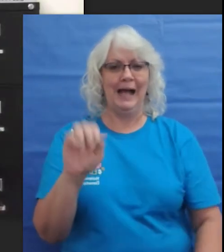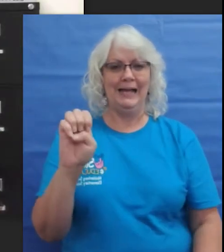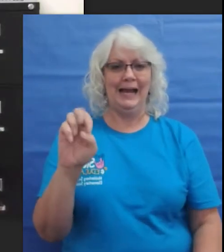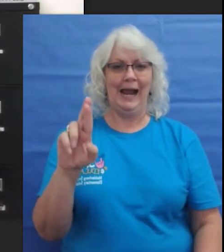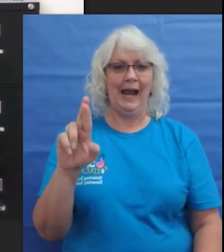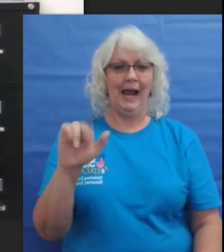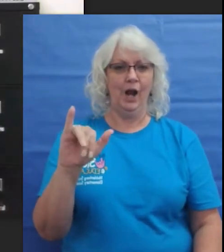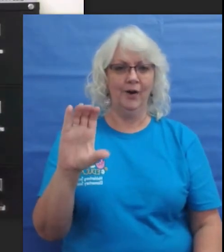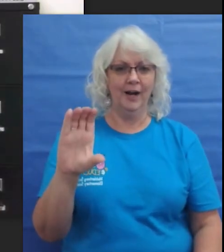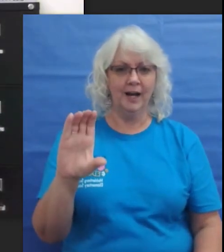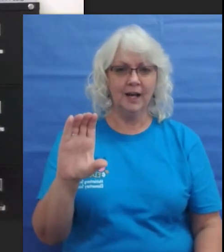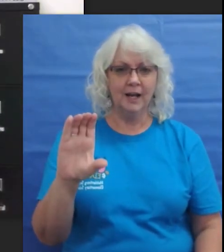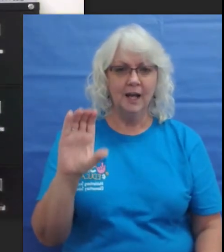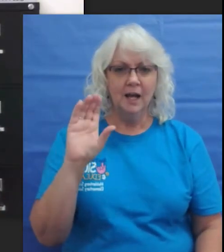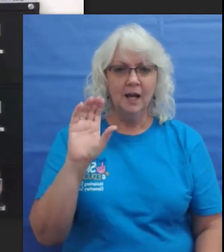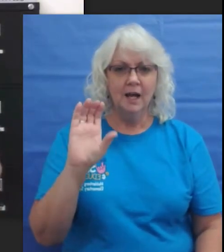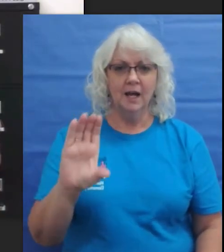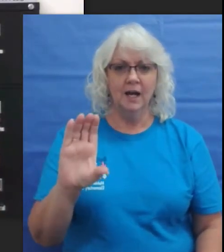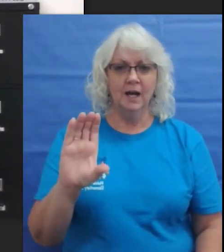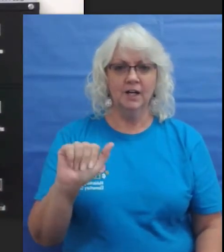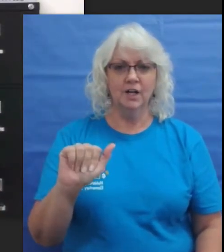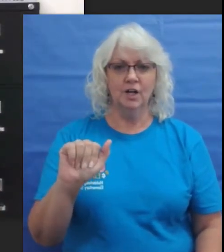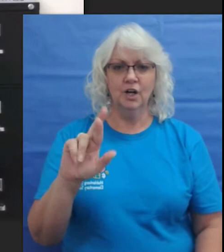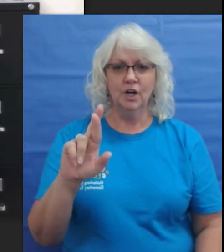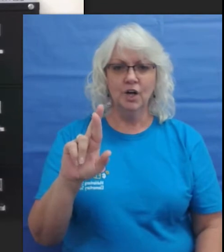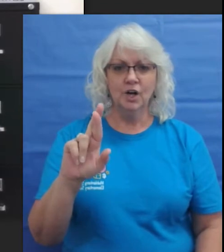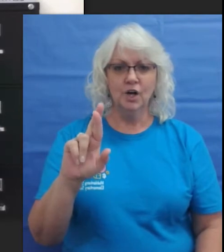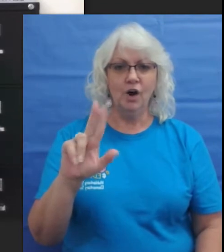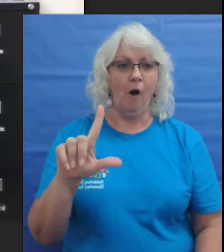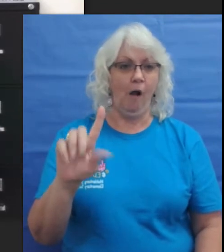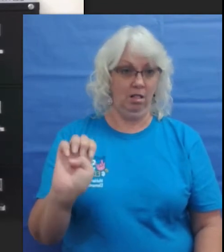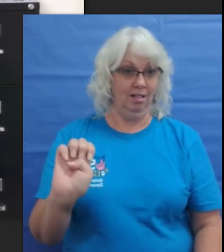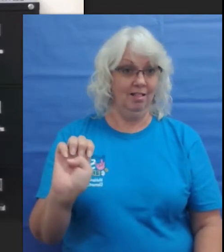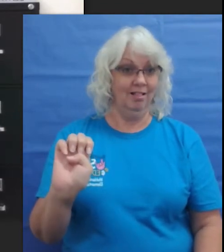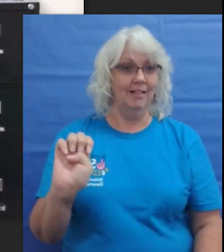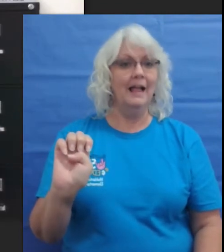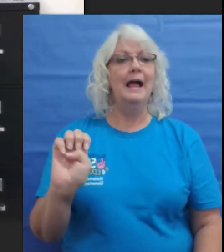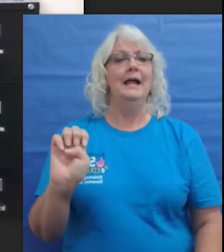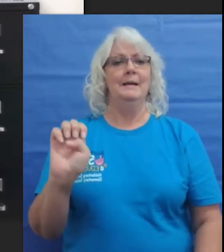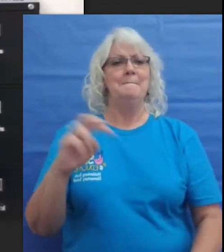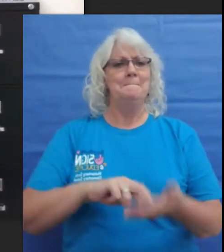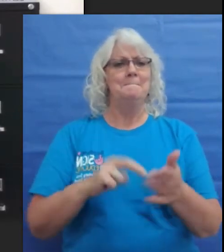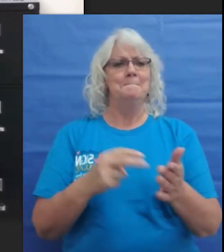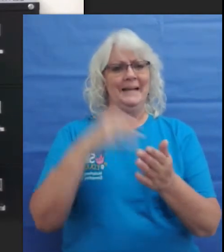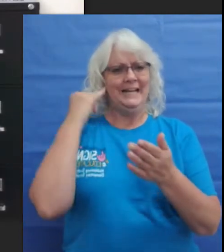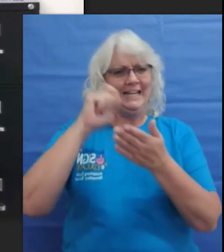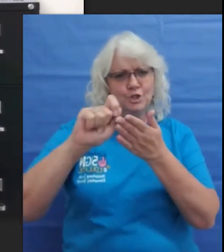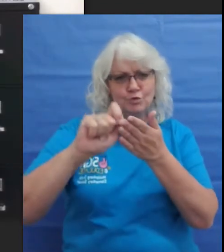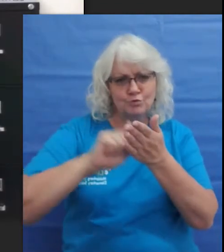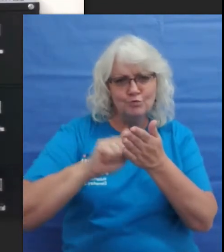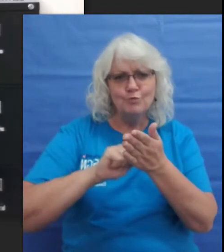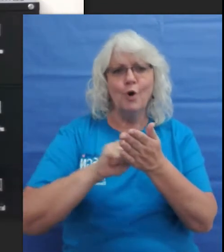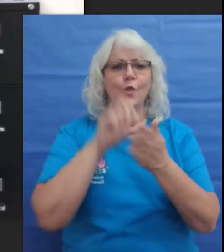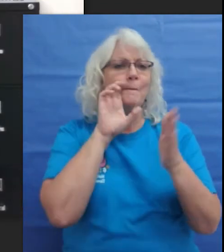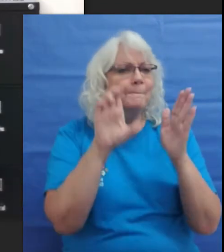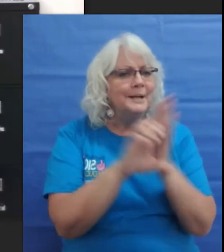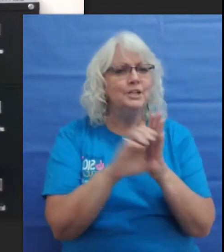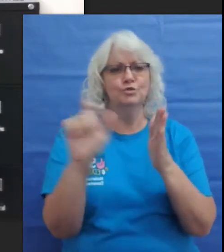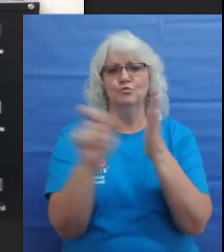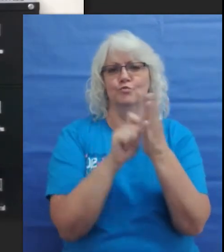the words that I'm going to read, and he drew all the pictures. All right. Who remembers what this is